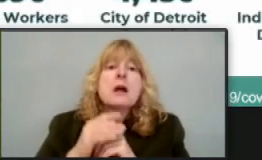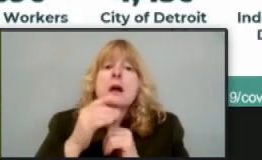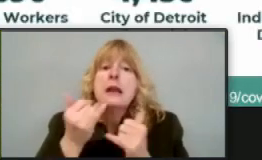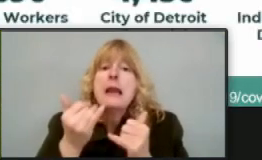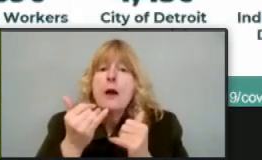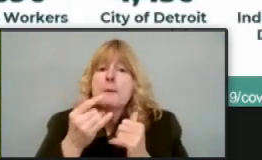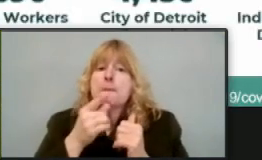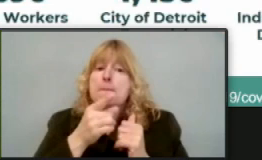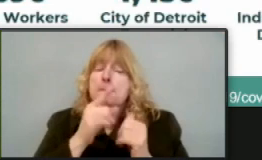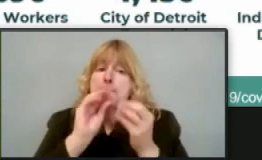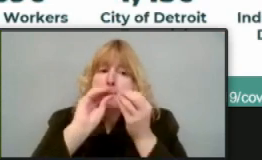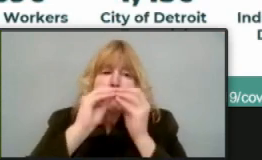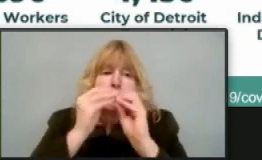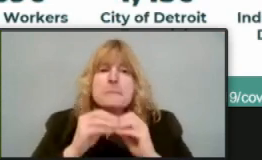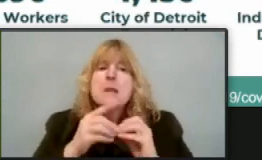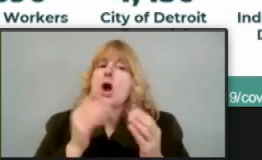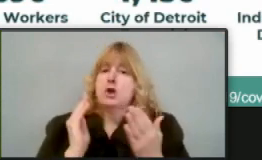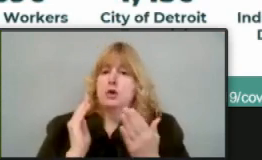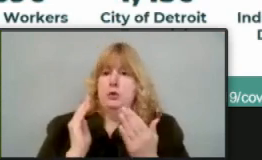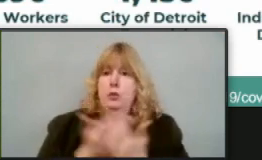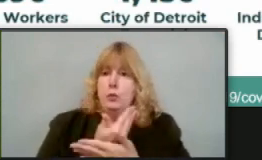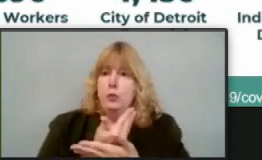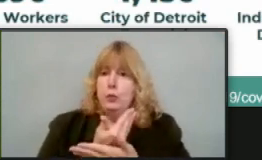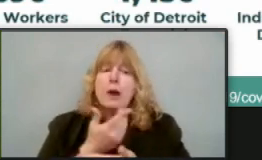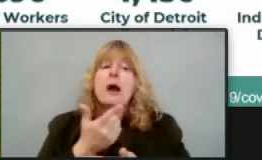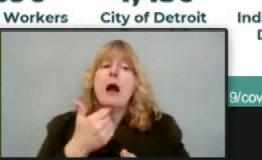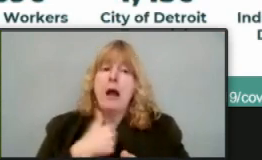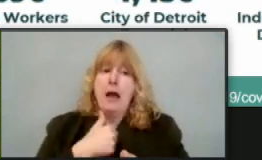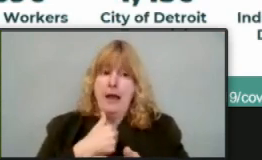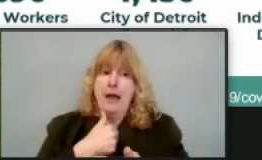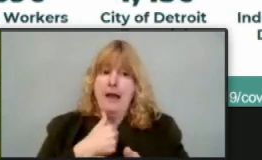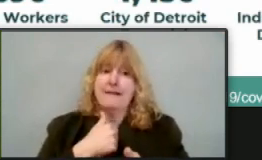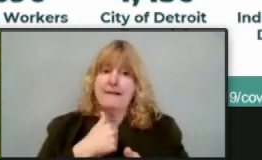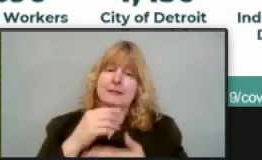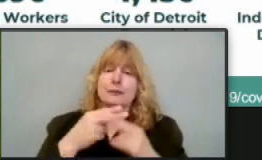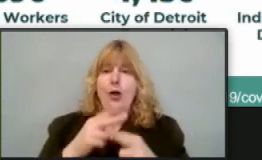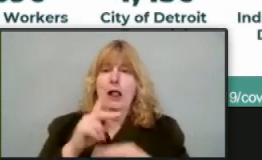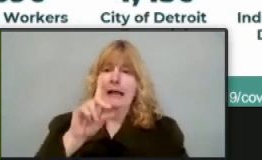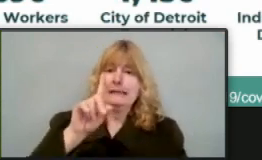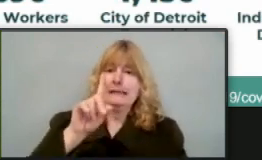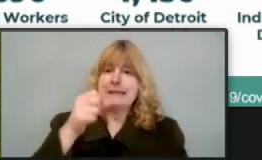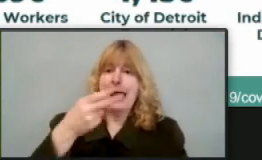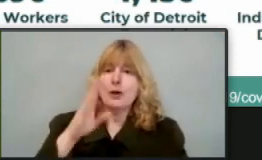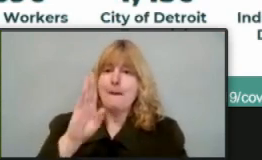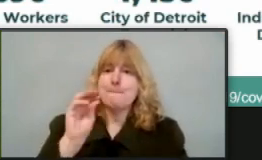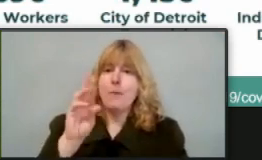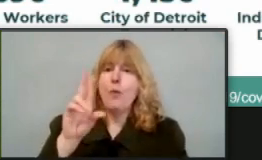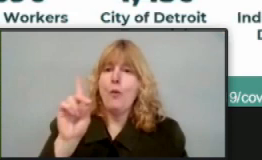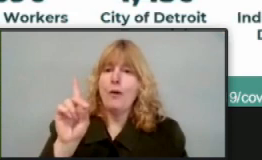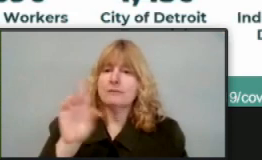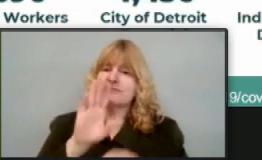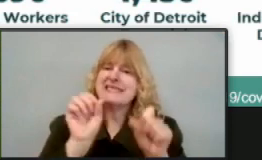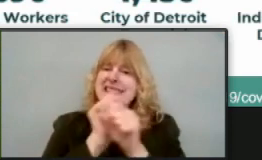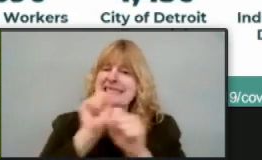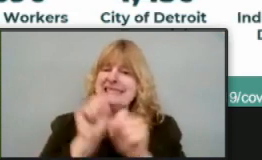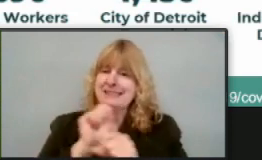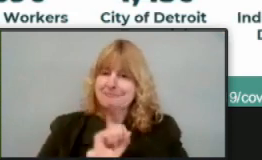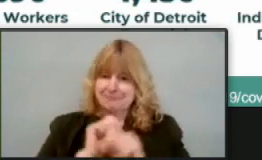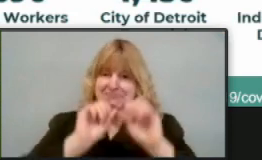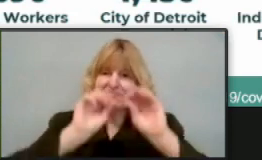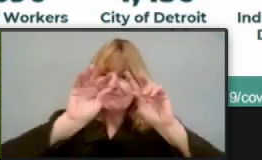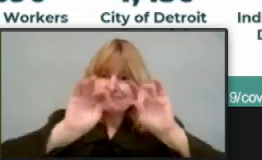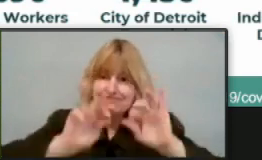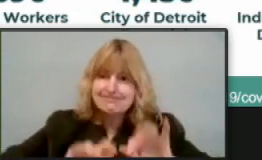And this is something that is new. So we have our COVID-19 dashboard, and it has the total number of doses that the